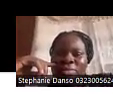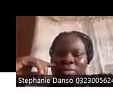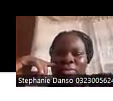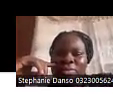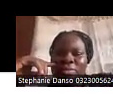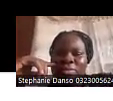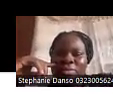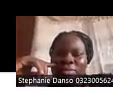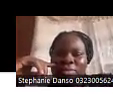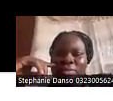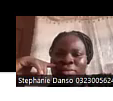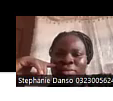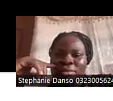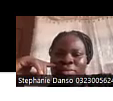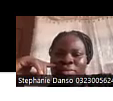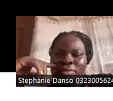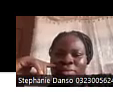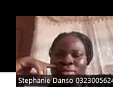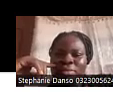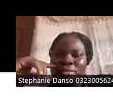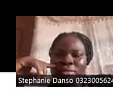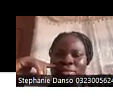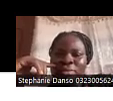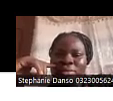F E